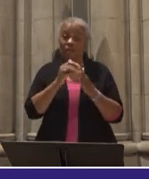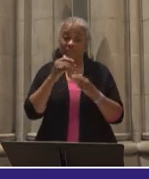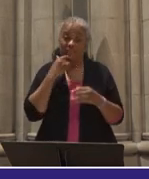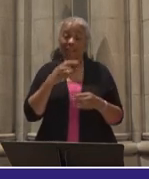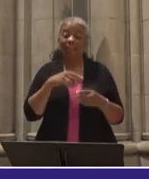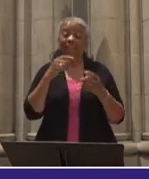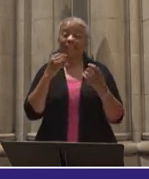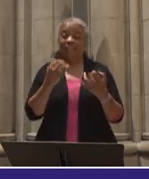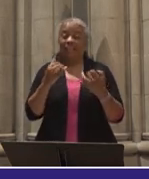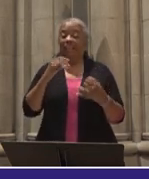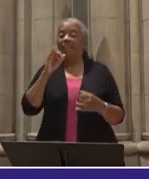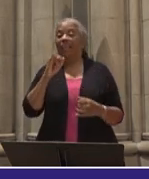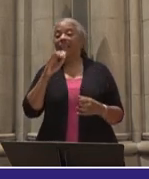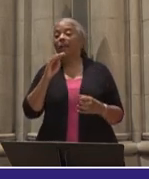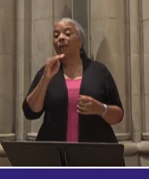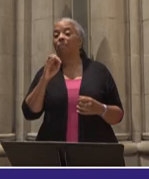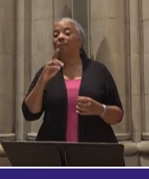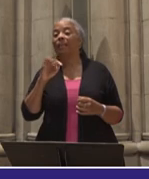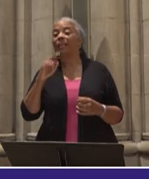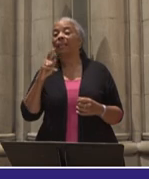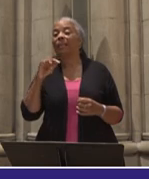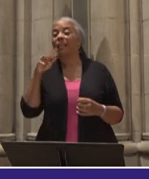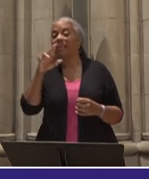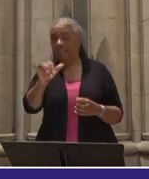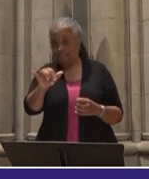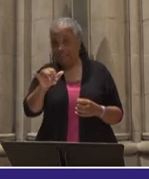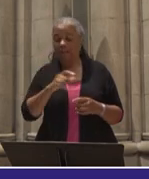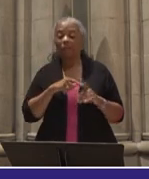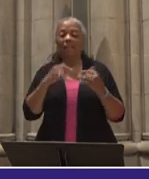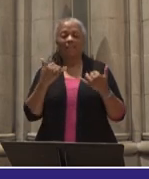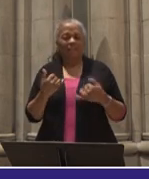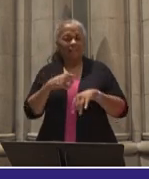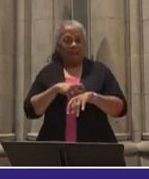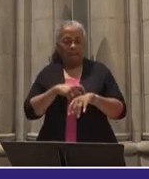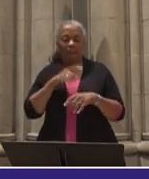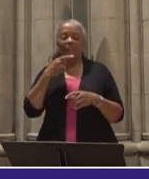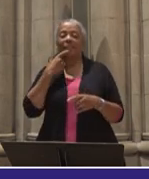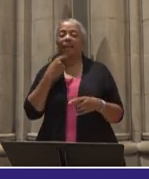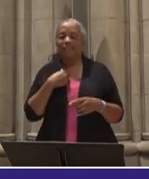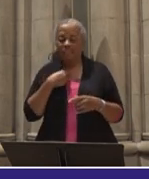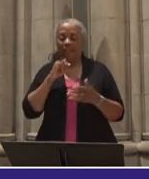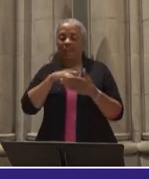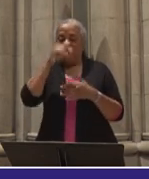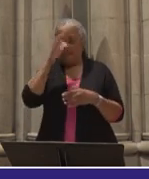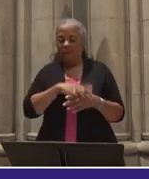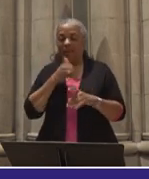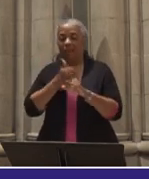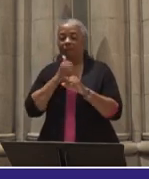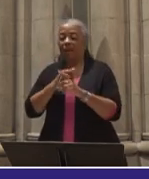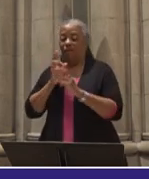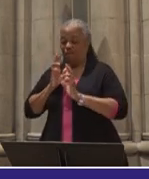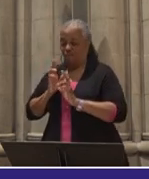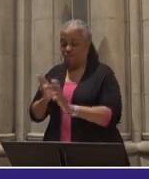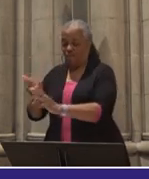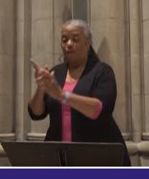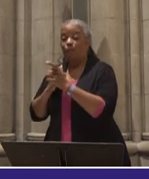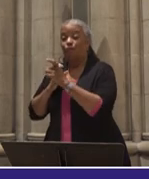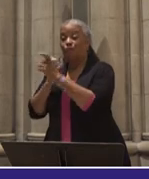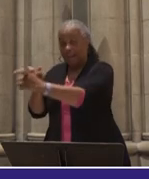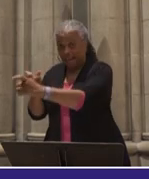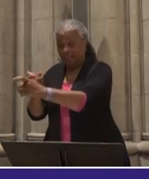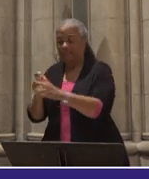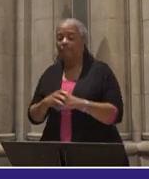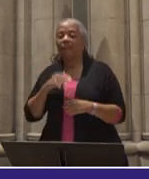that the man ran. It is the urgency of the gospel call itself,